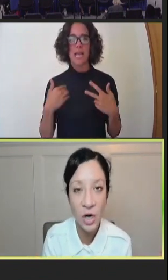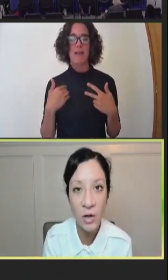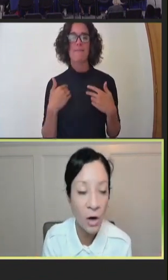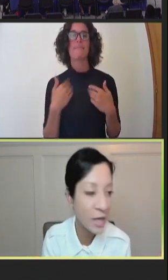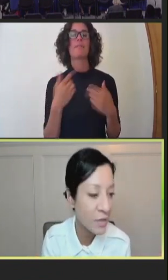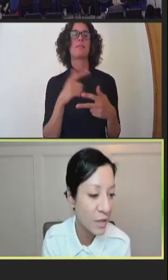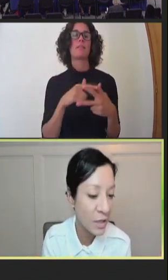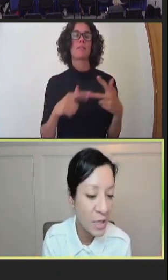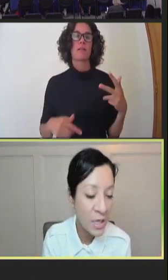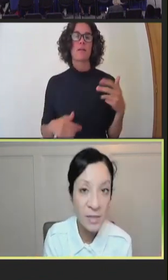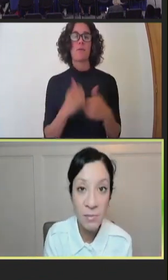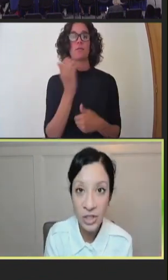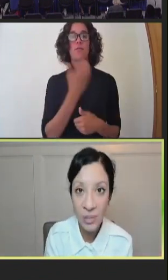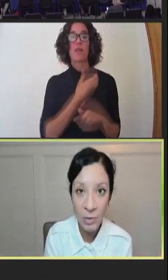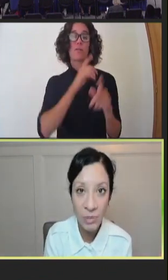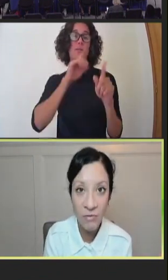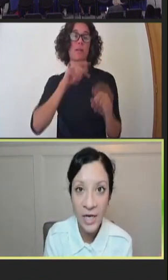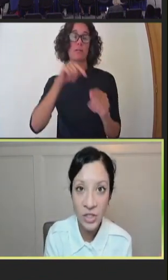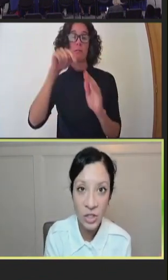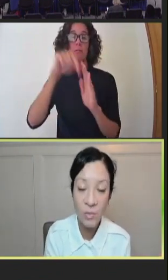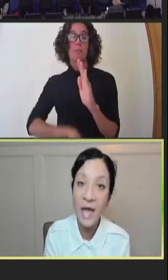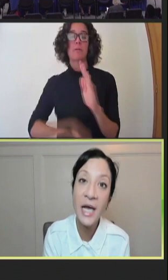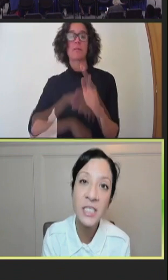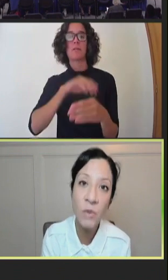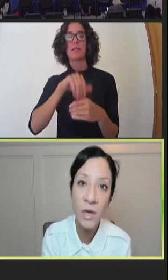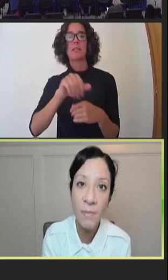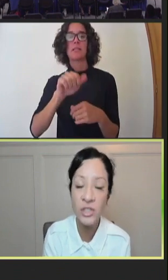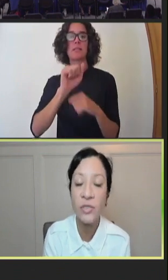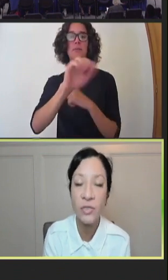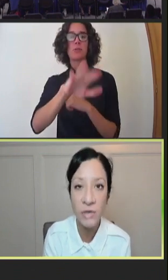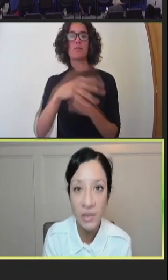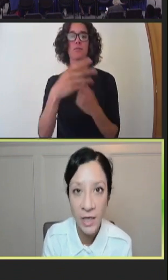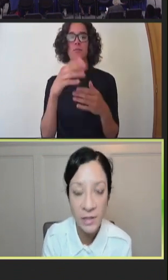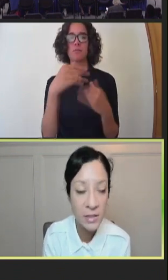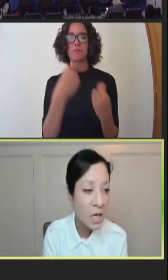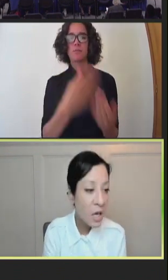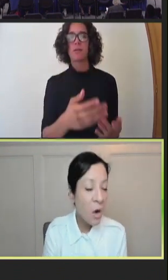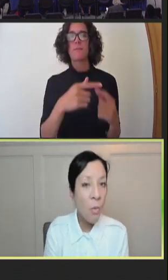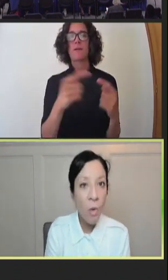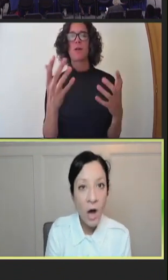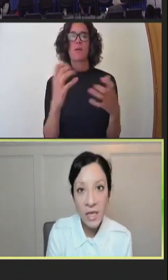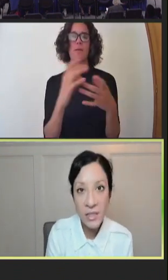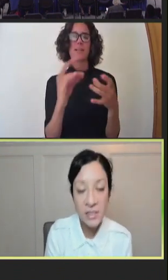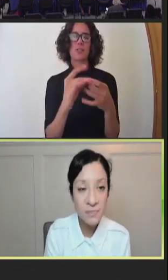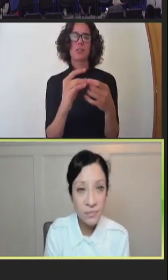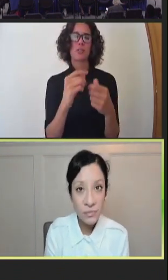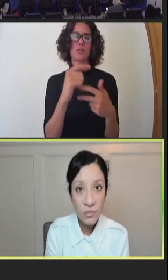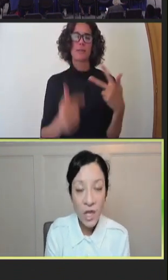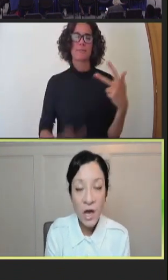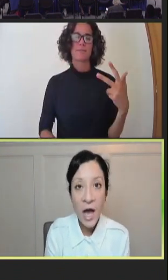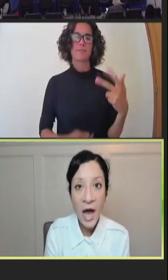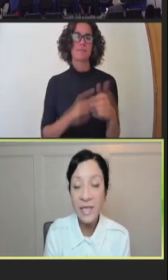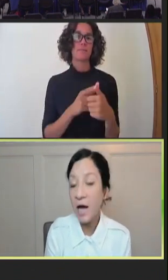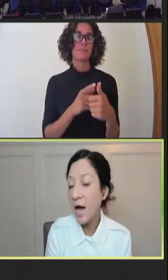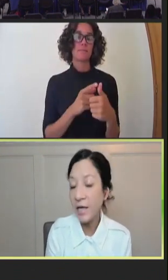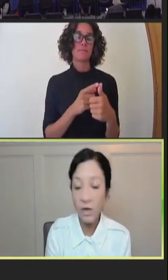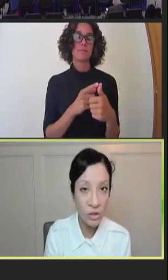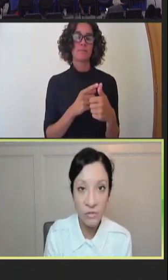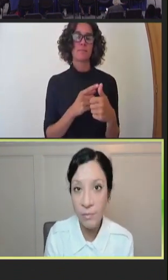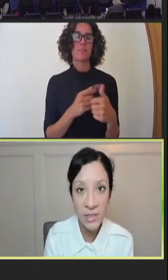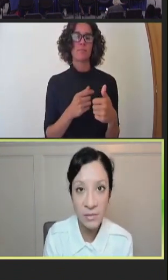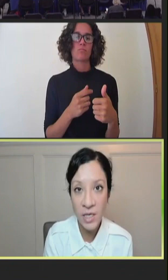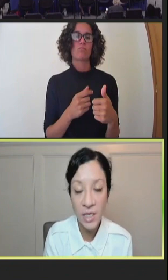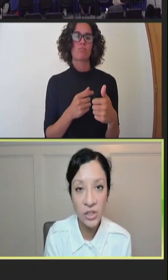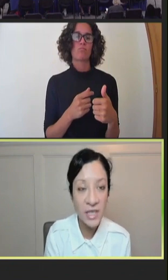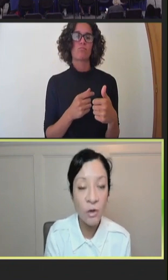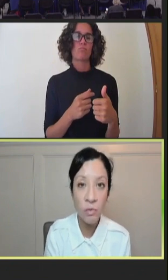responses are in the submission that we provided to you, but I did want to mention 3 things. One is I heard